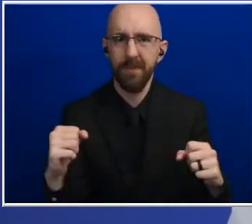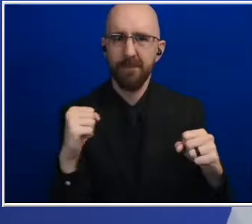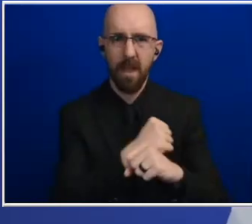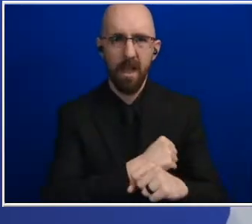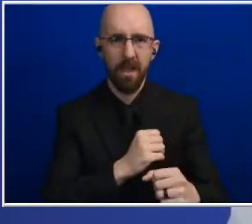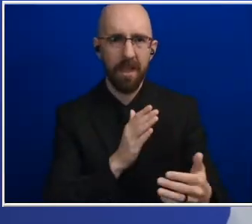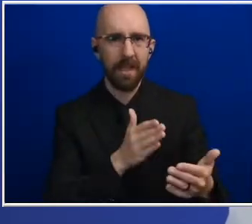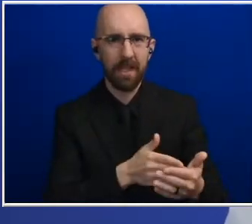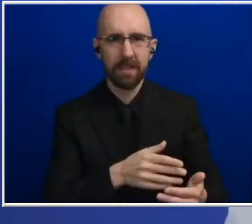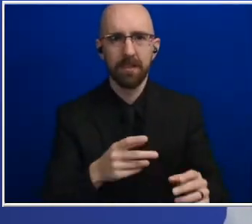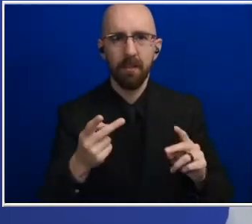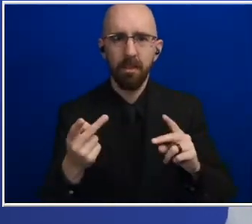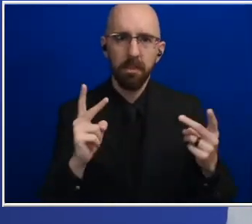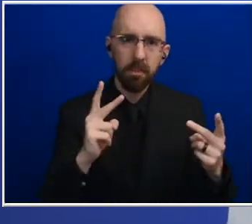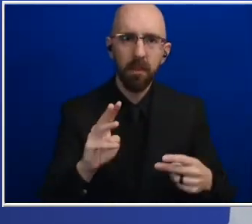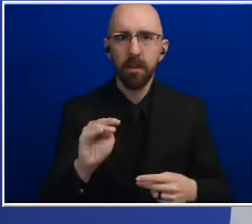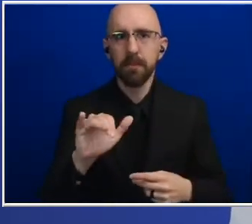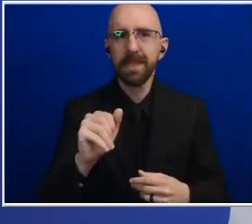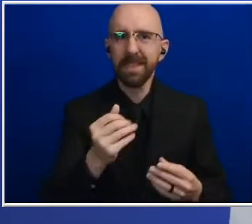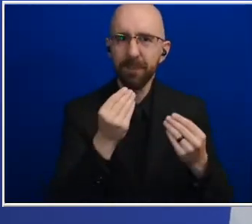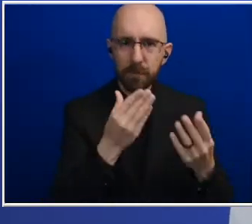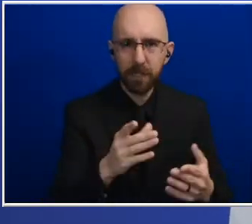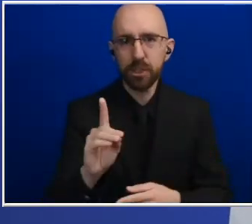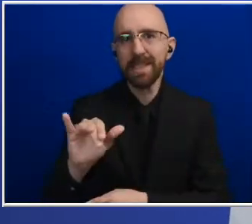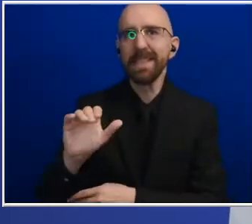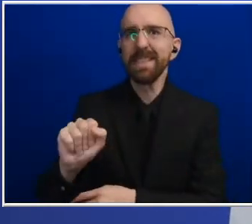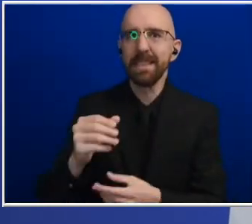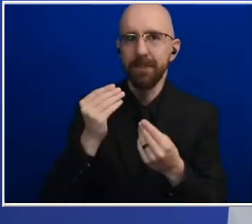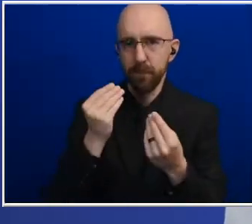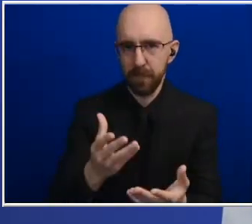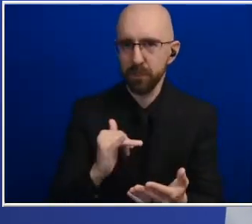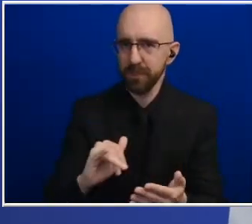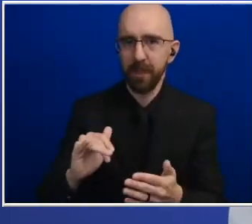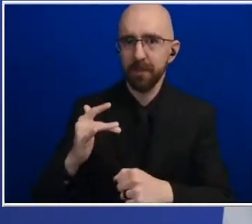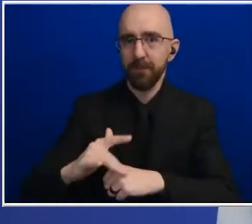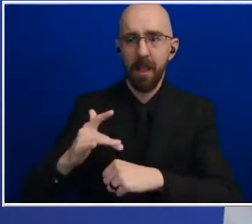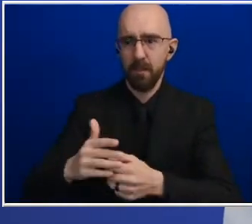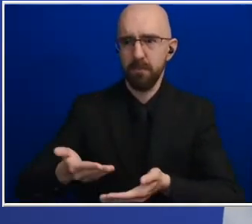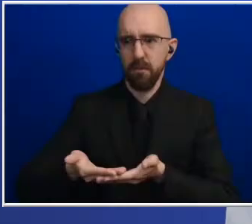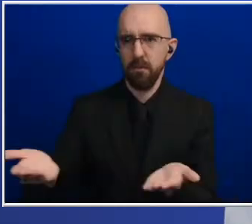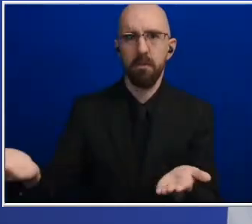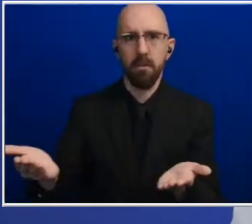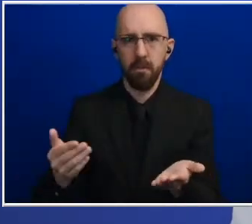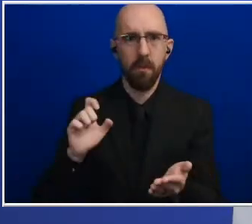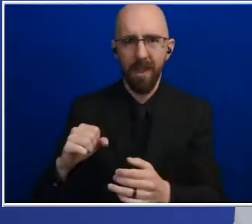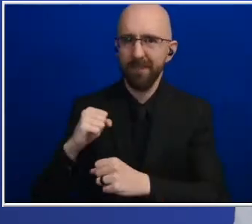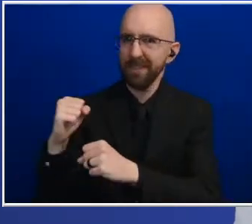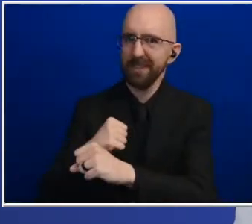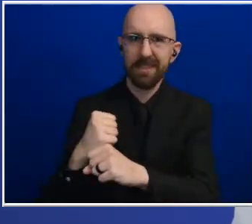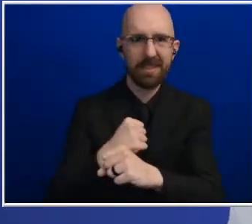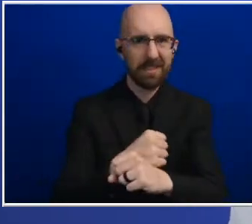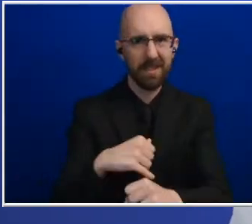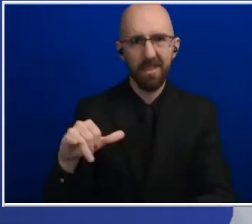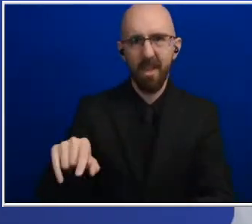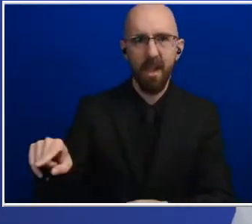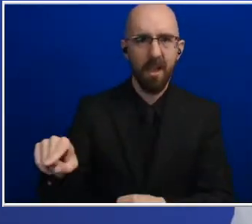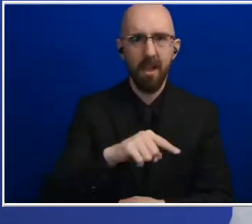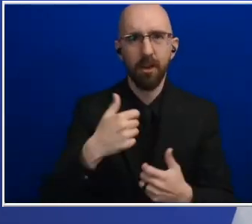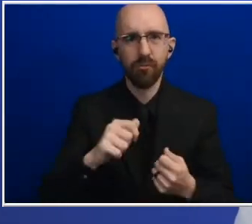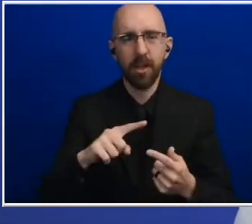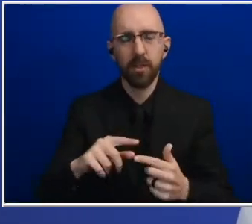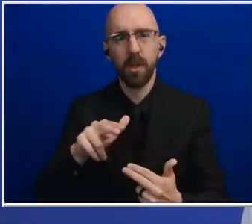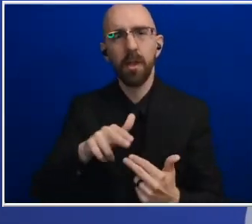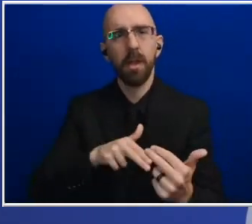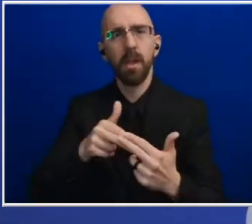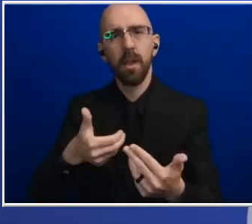and disinformation, which is so readily available to the public, and continue to try and rebuild that trust of medicine and